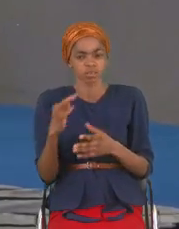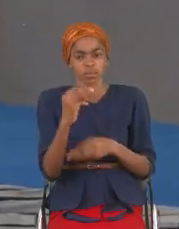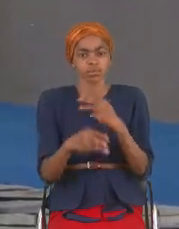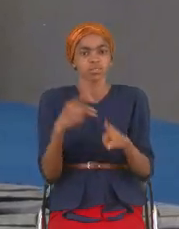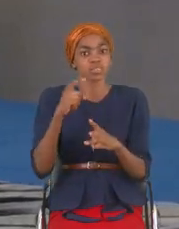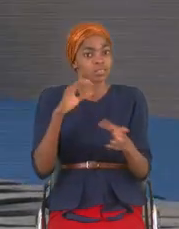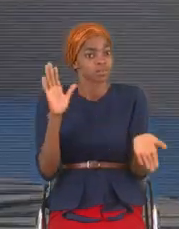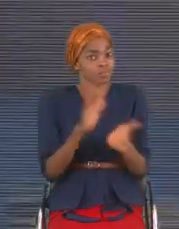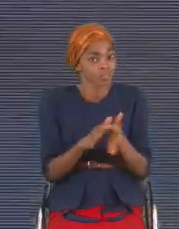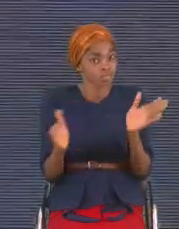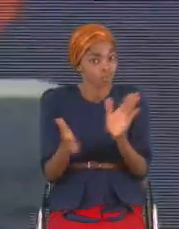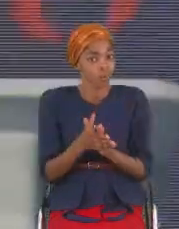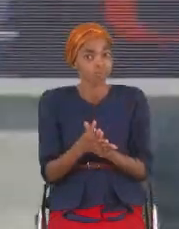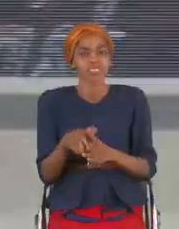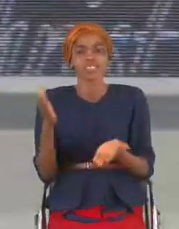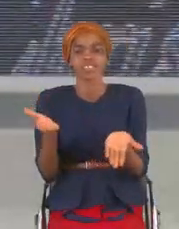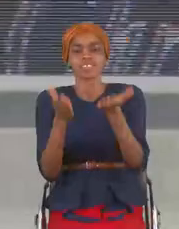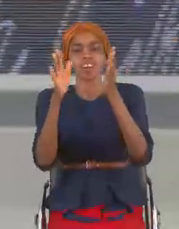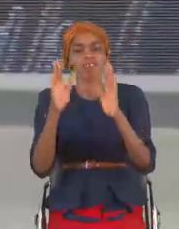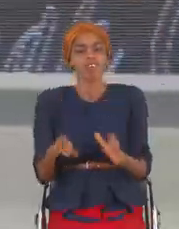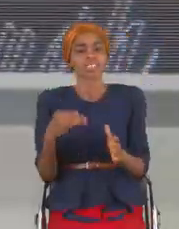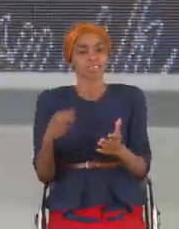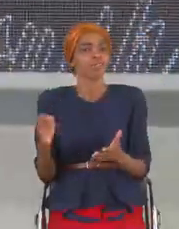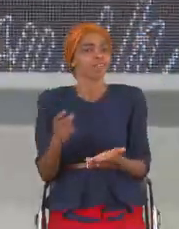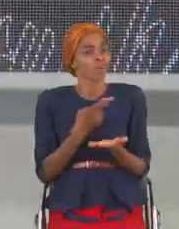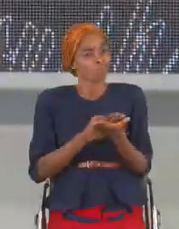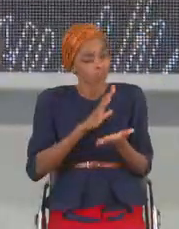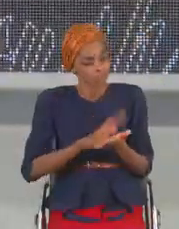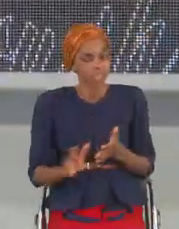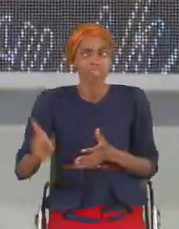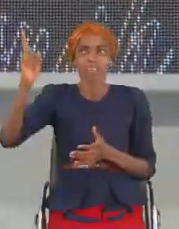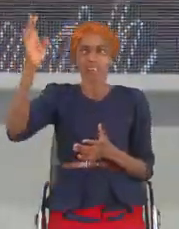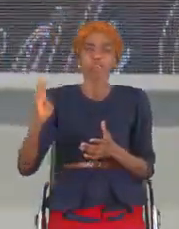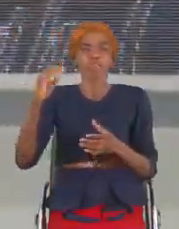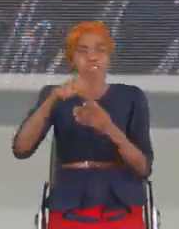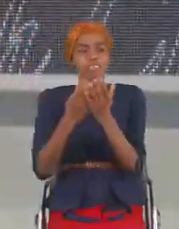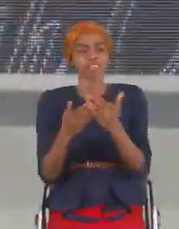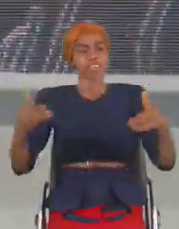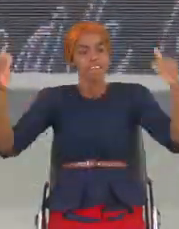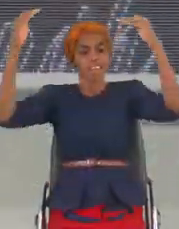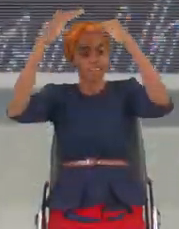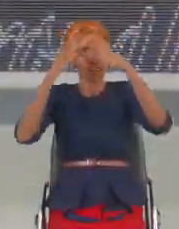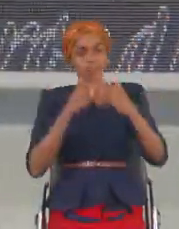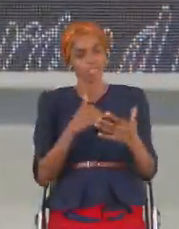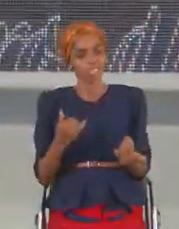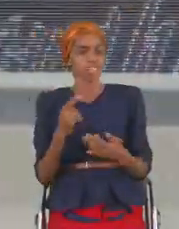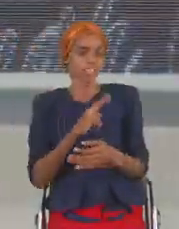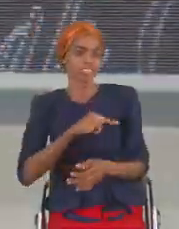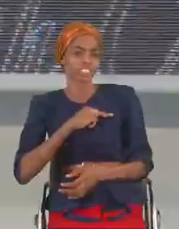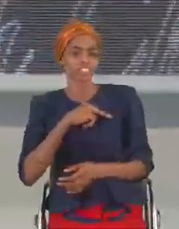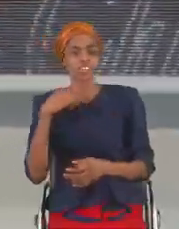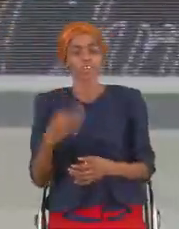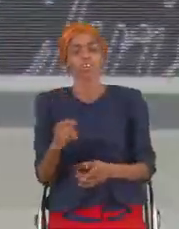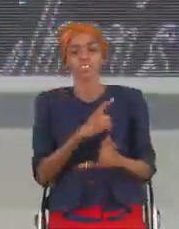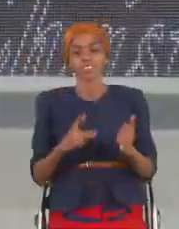a servant of the holy God in heaven. And the nature of the Lord